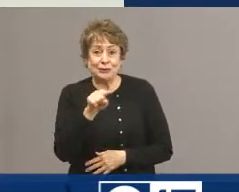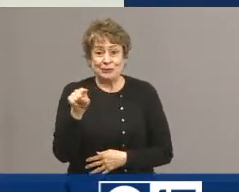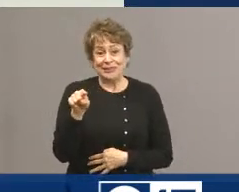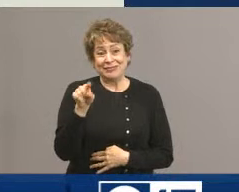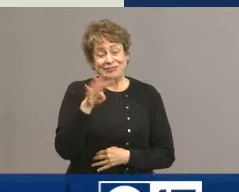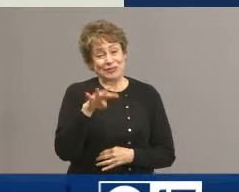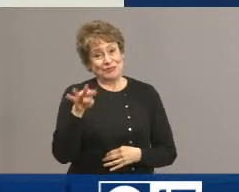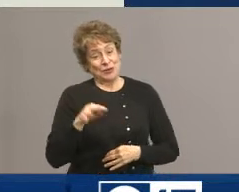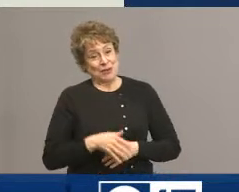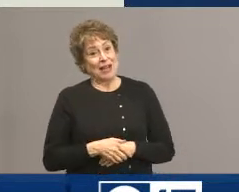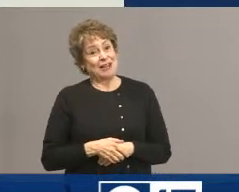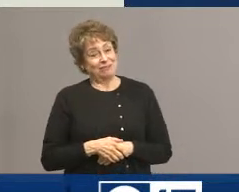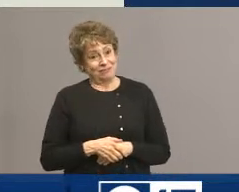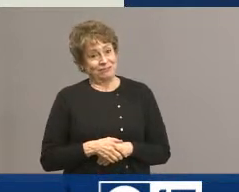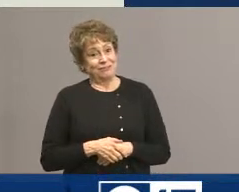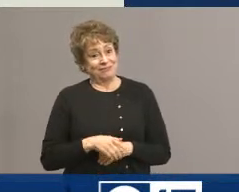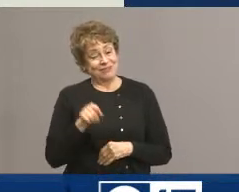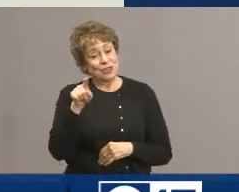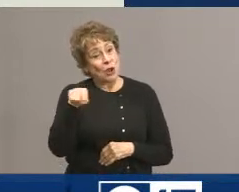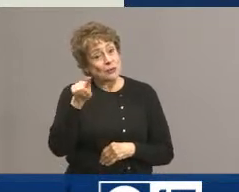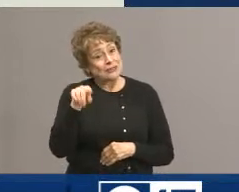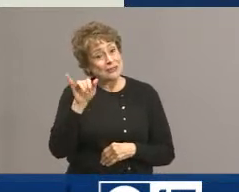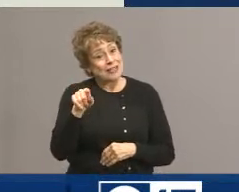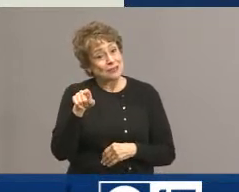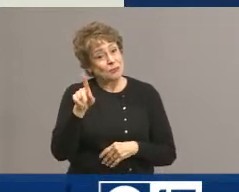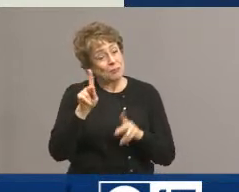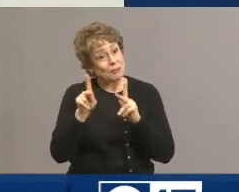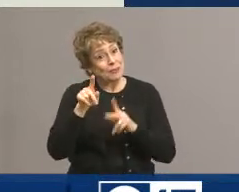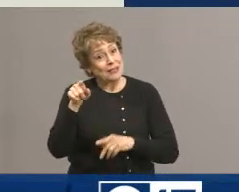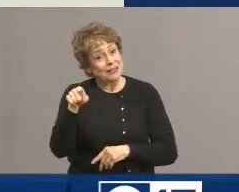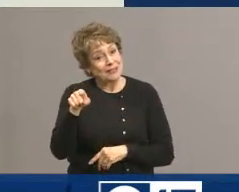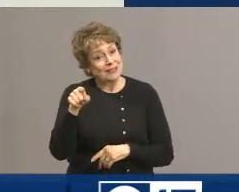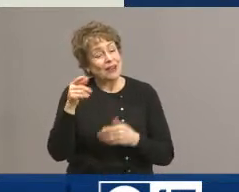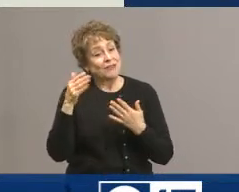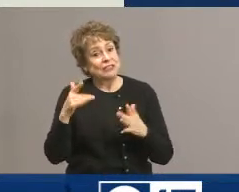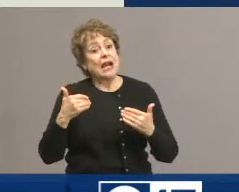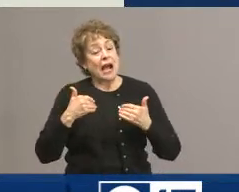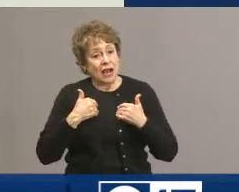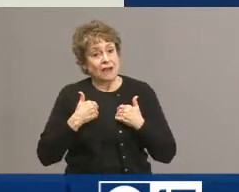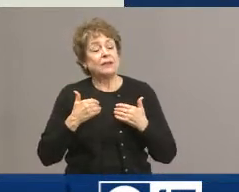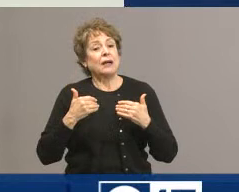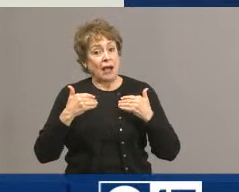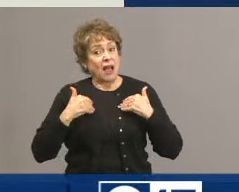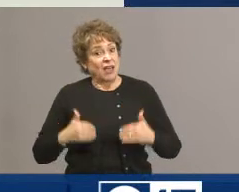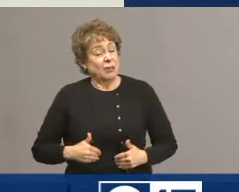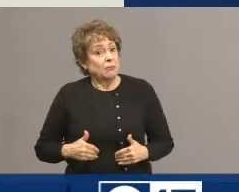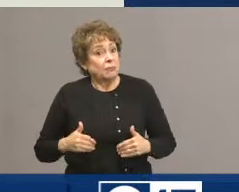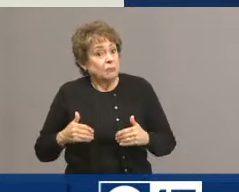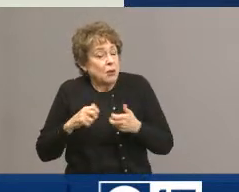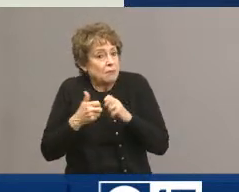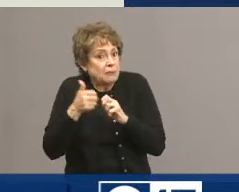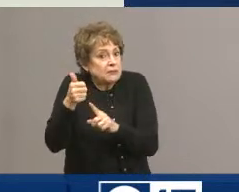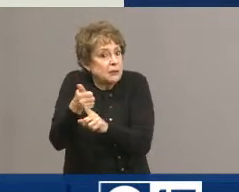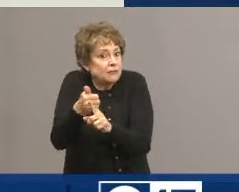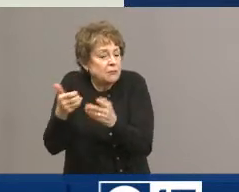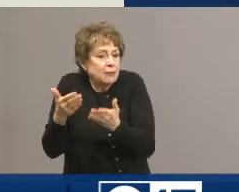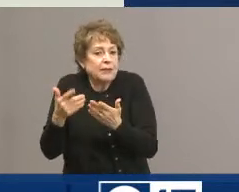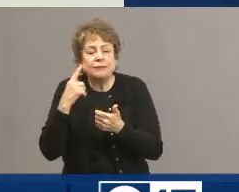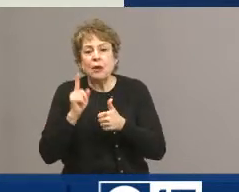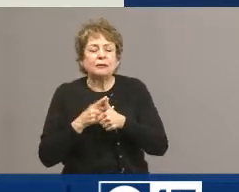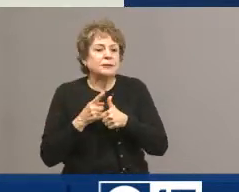have comorbidities, and Dr. Birx pointed out specifically obesity and diabetes,